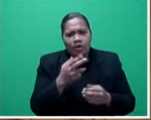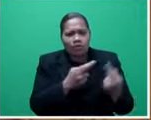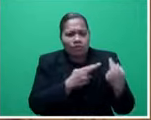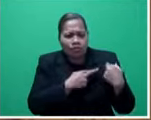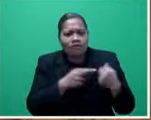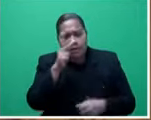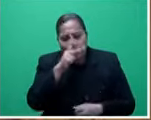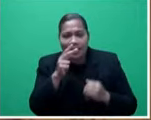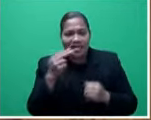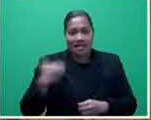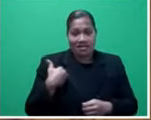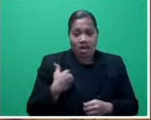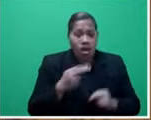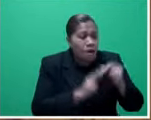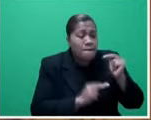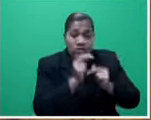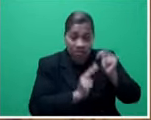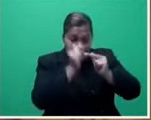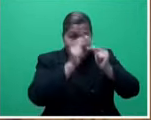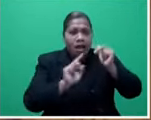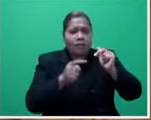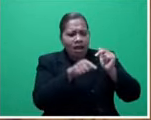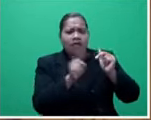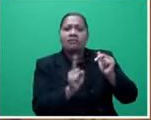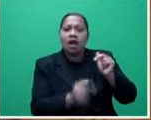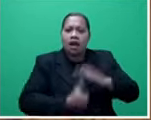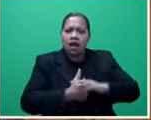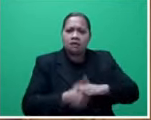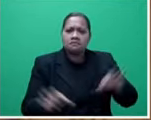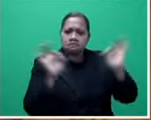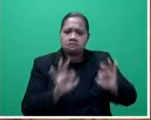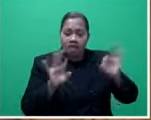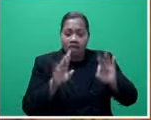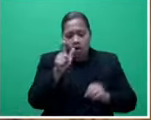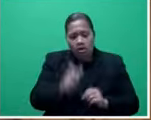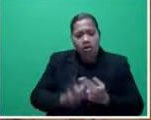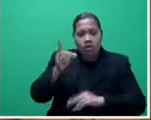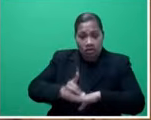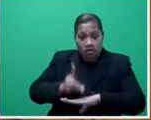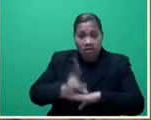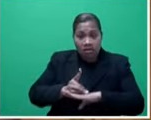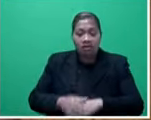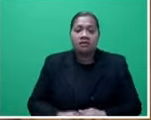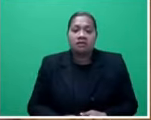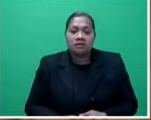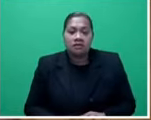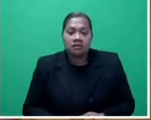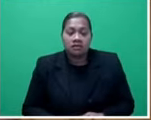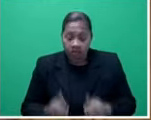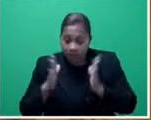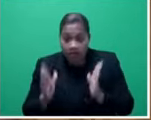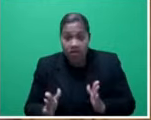those buildings that have been built without access for people with disabilities. The Office of Auditor General meeting